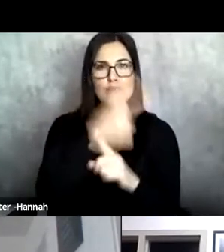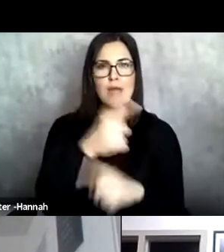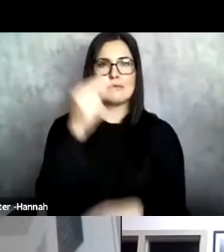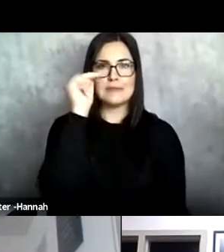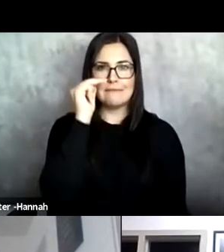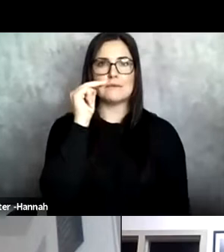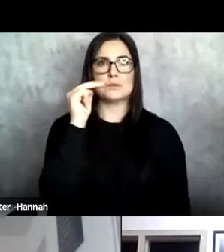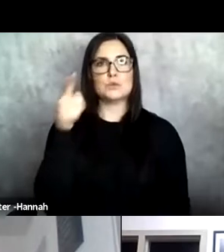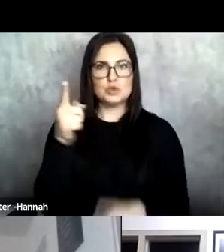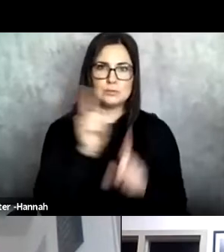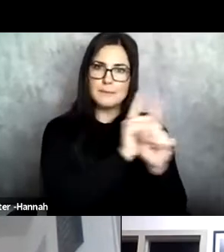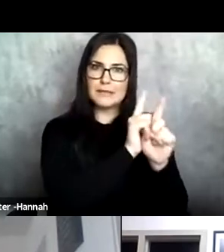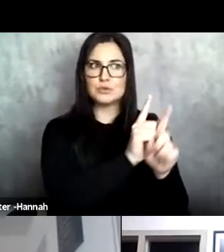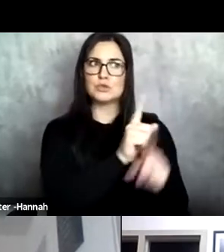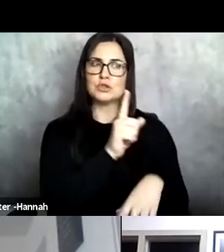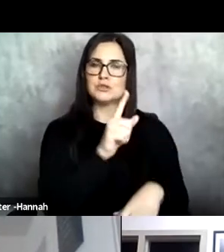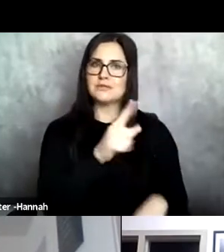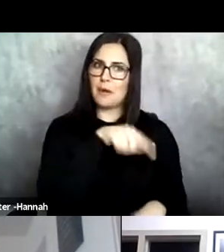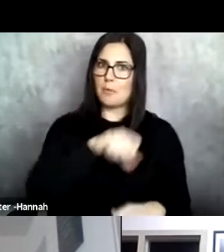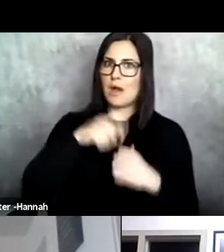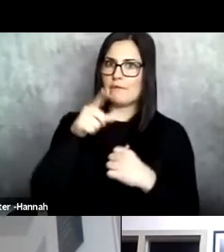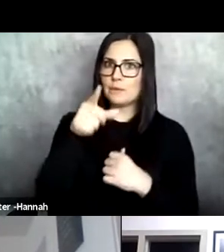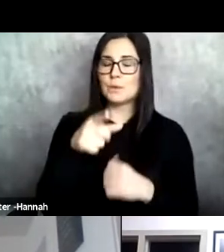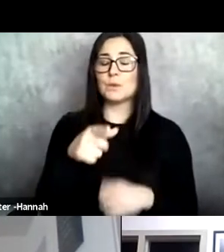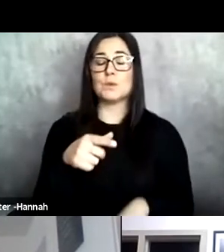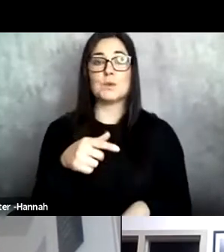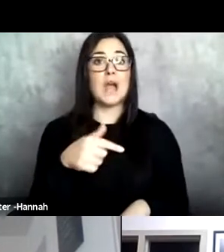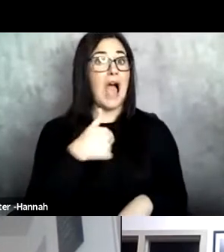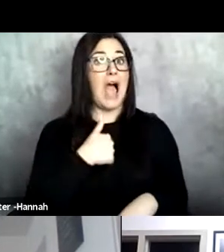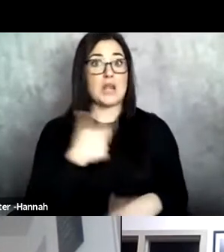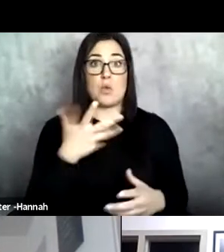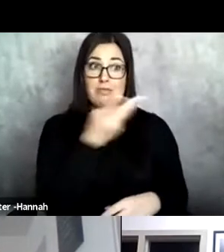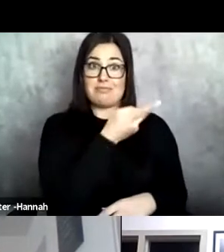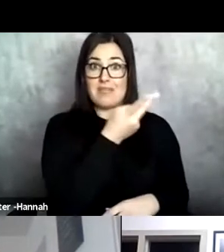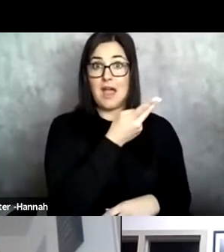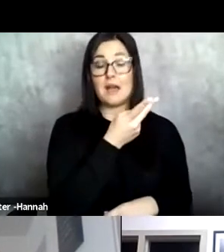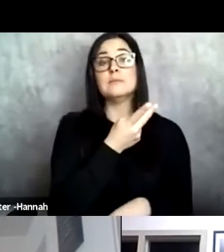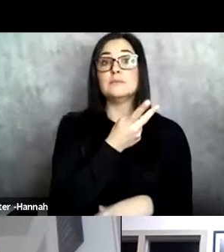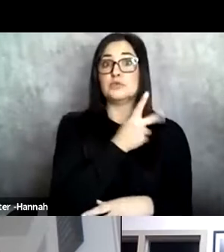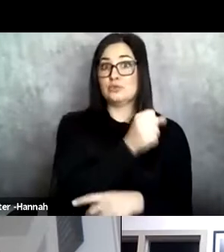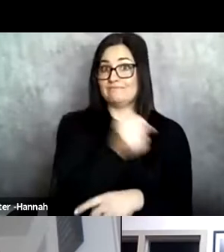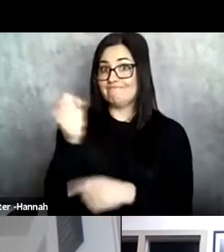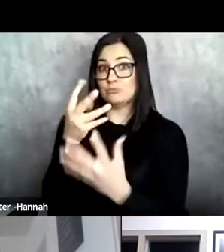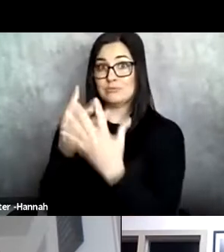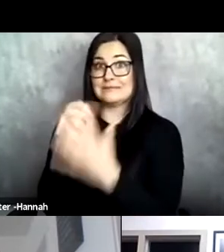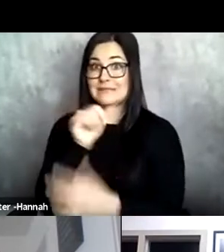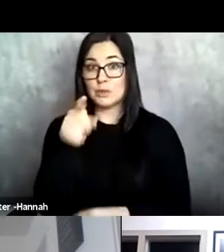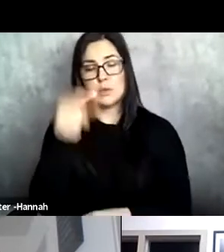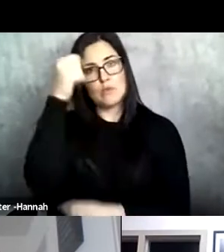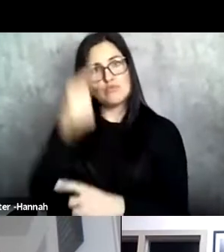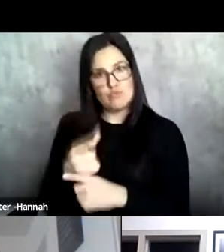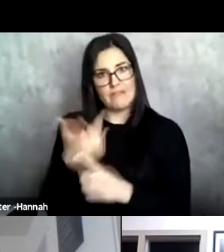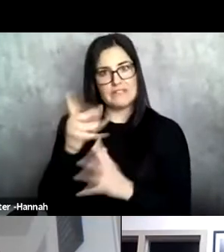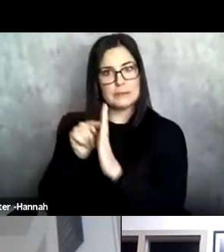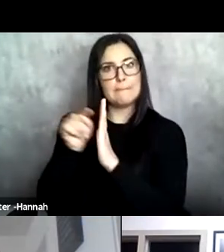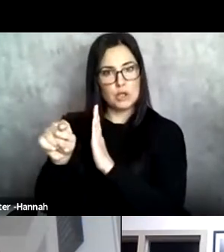this cycle. And I don't want them to end up like you or end up like your brother. I have a brother who was murdered